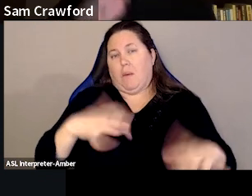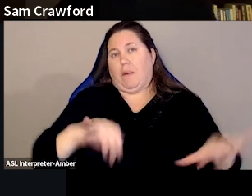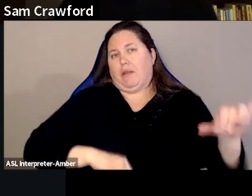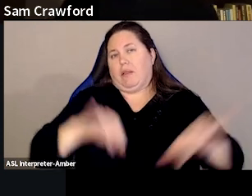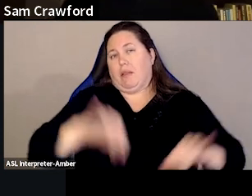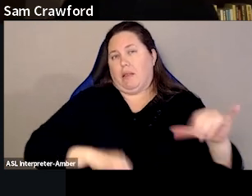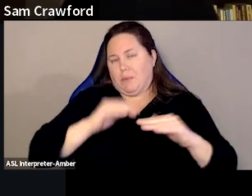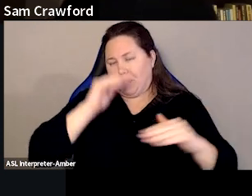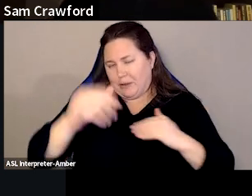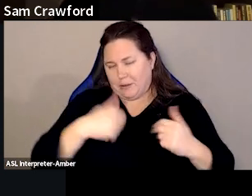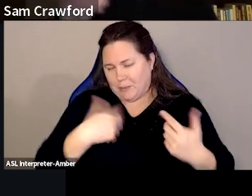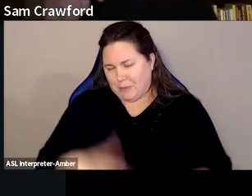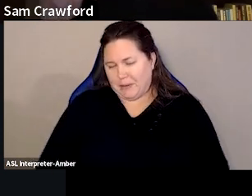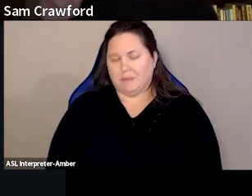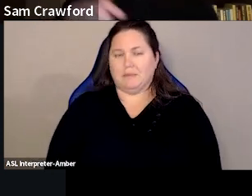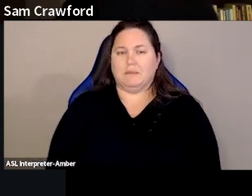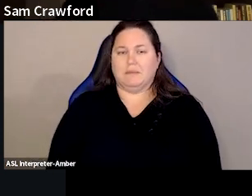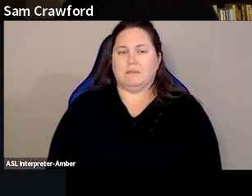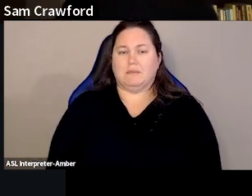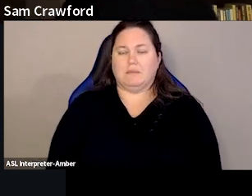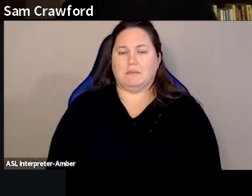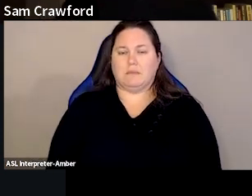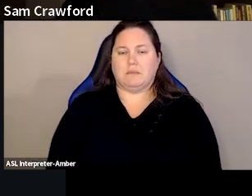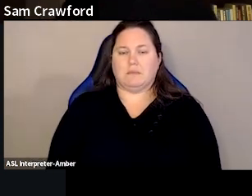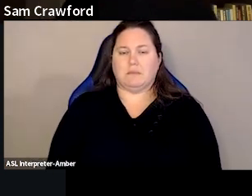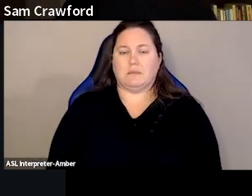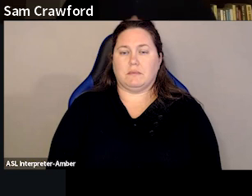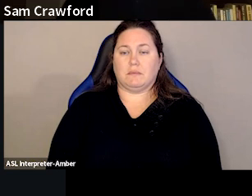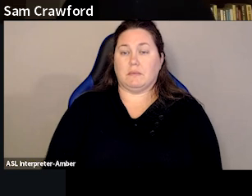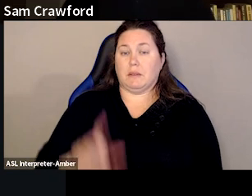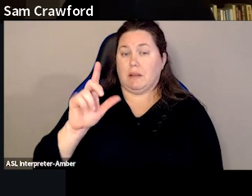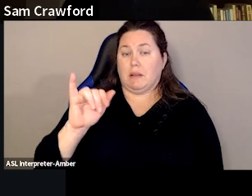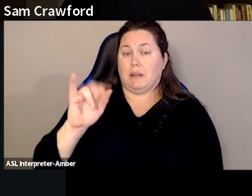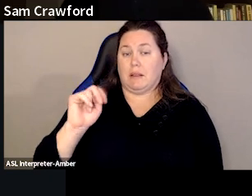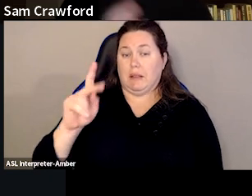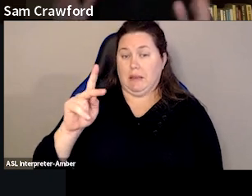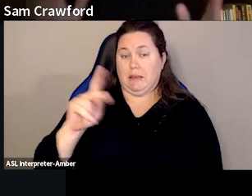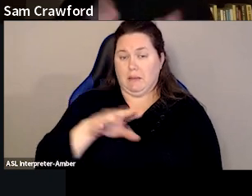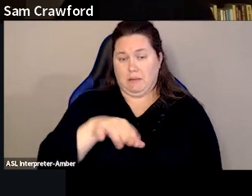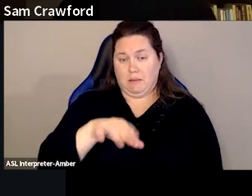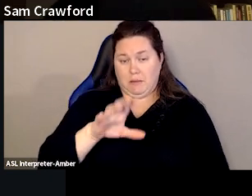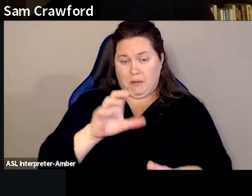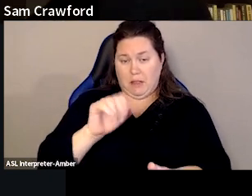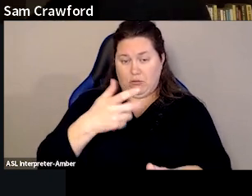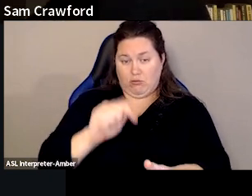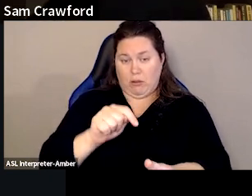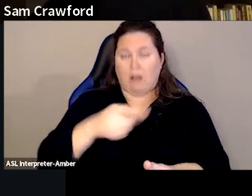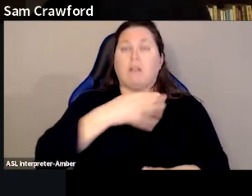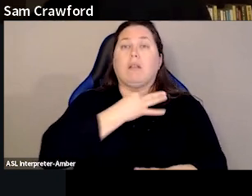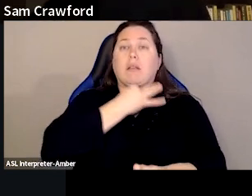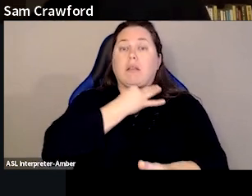but a quick note: the link to the website is actually in the chat now. So if you want to check that out while I speak, feel free to do